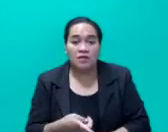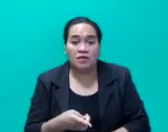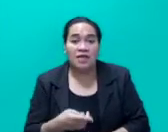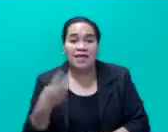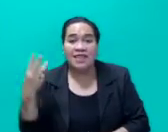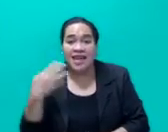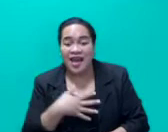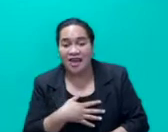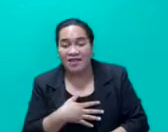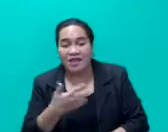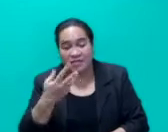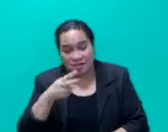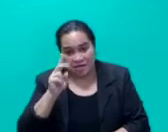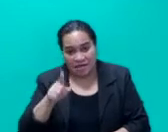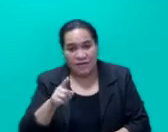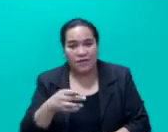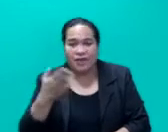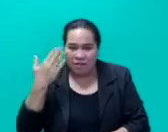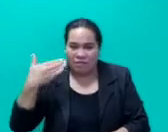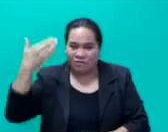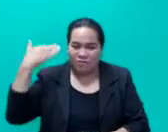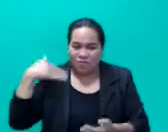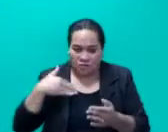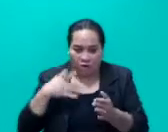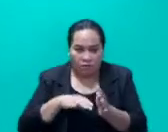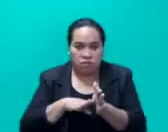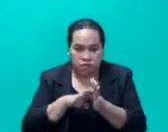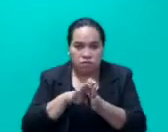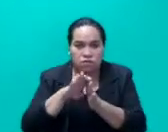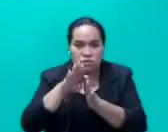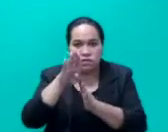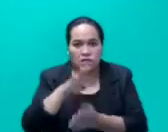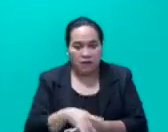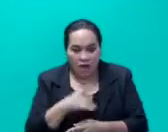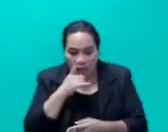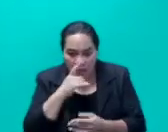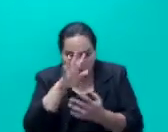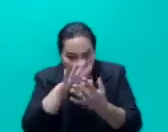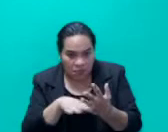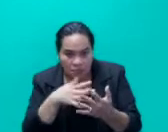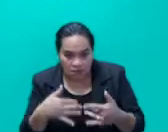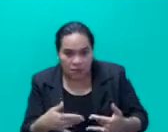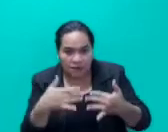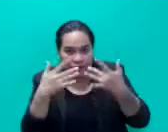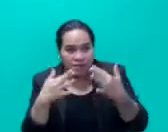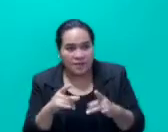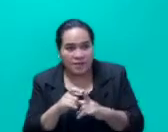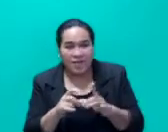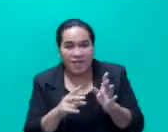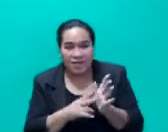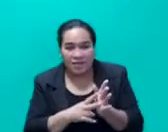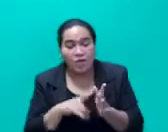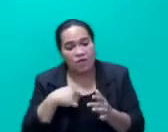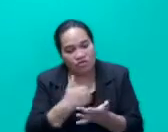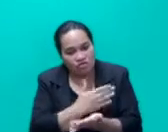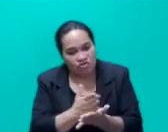2,332 in 2019-2020, and of course, the numbers are escalating. Statistics from police in relation to DV were also shared in this August House